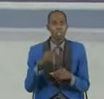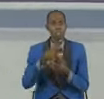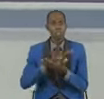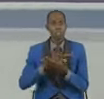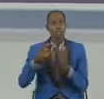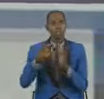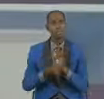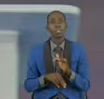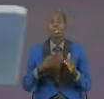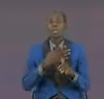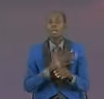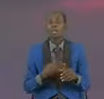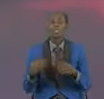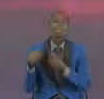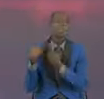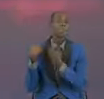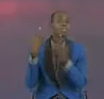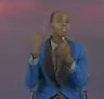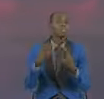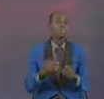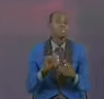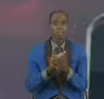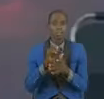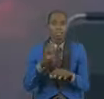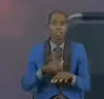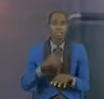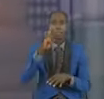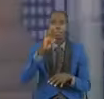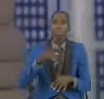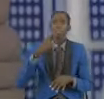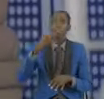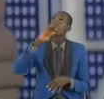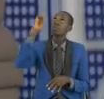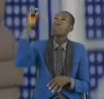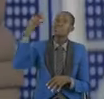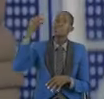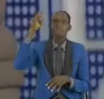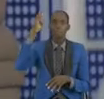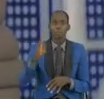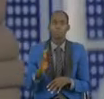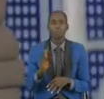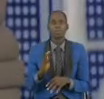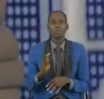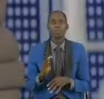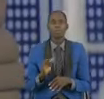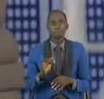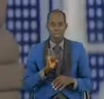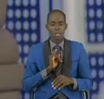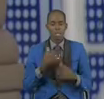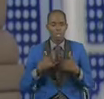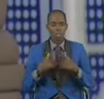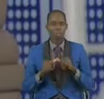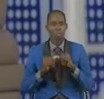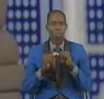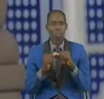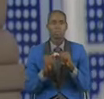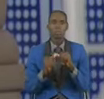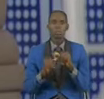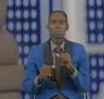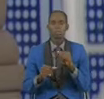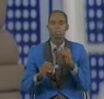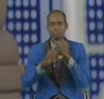since that time, by the grace of God, I've continued publicizing,